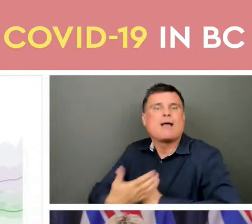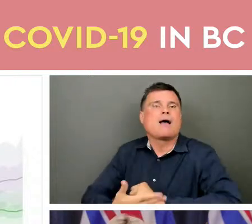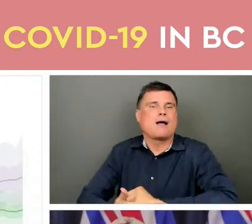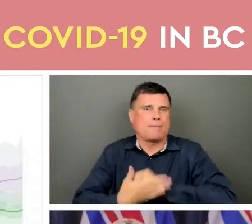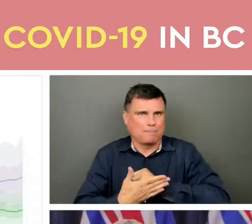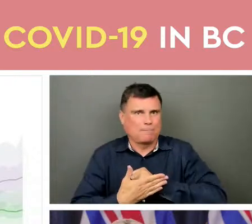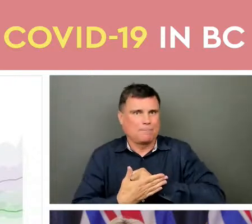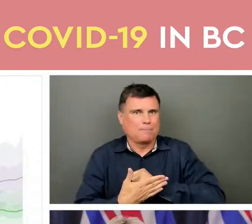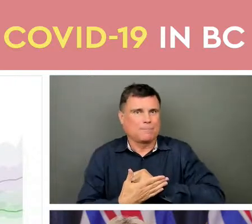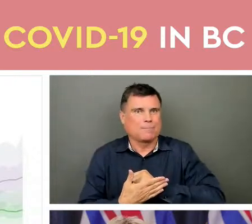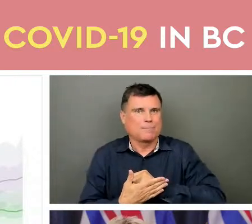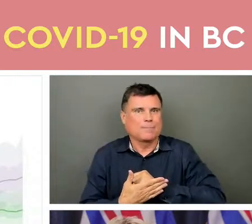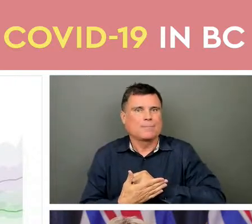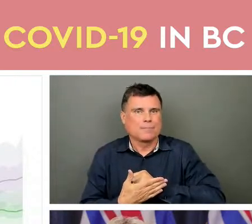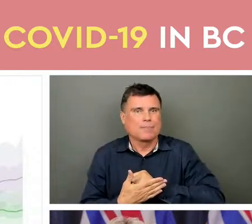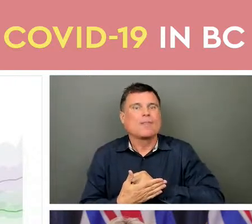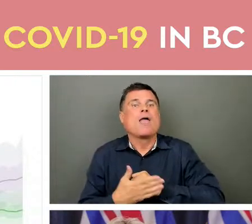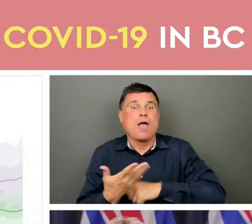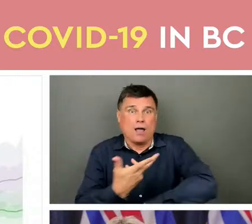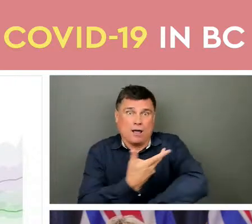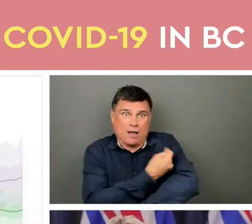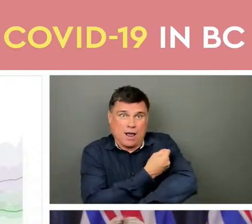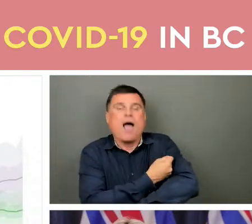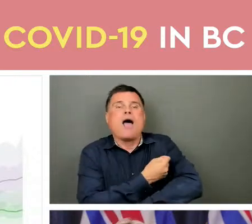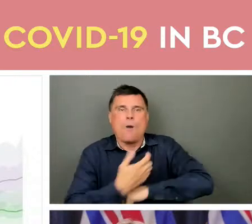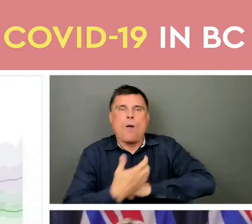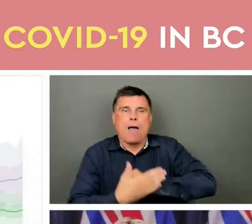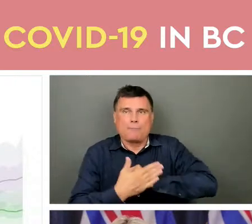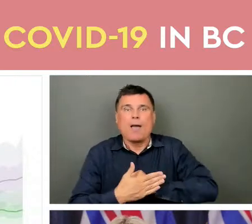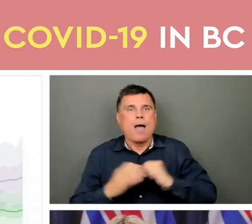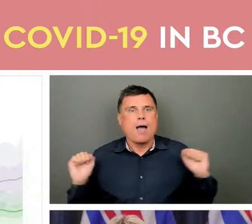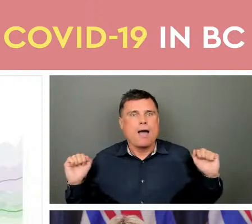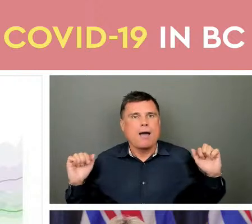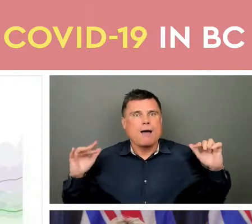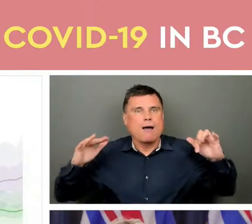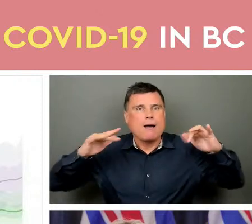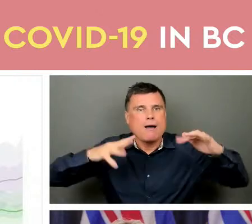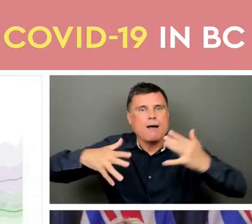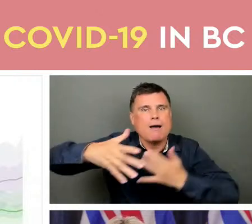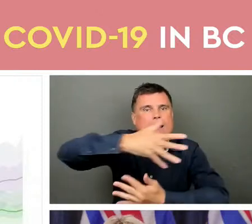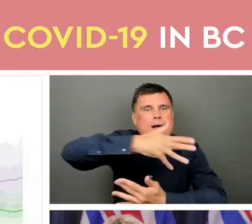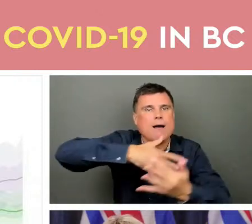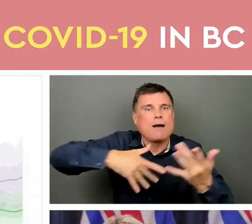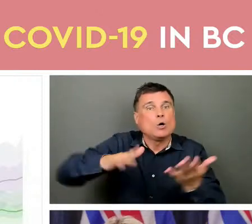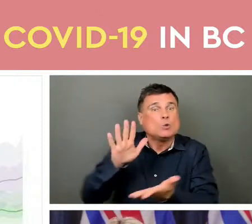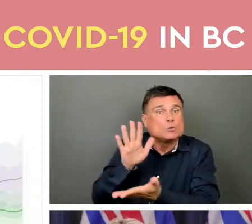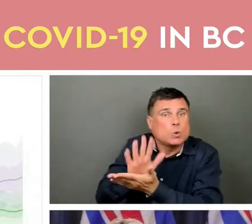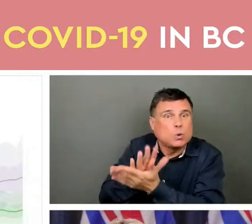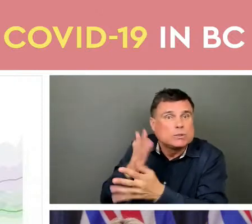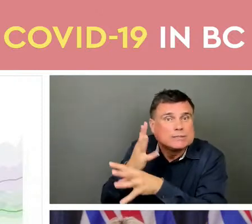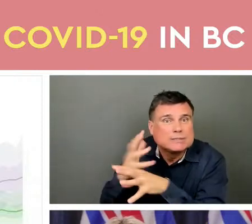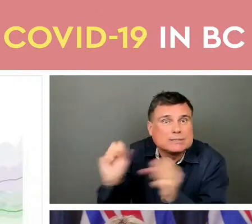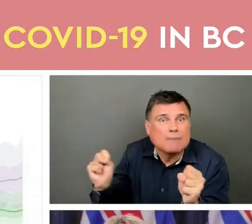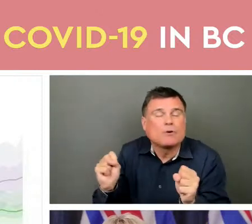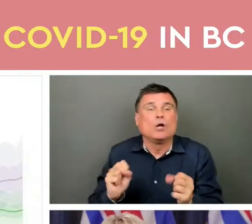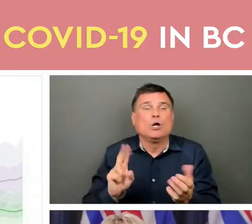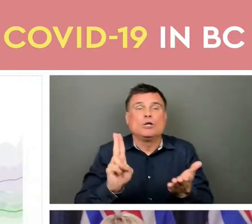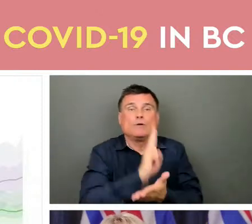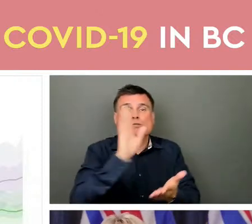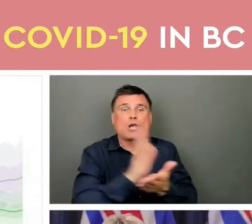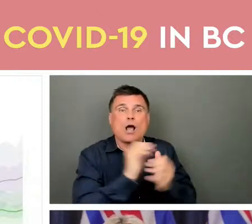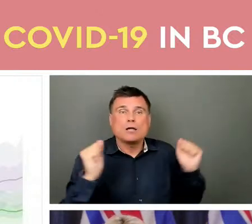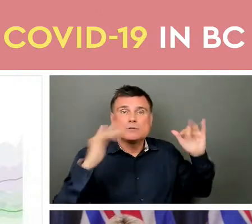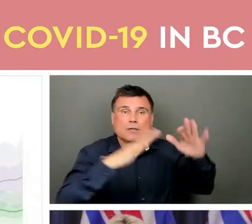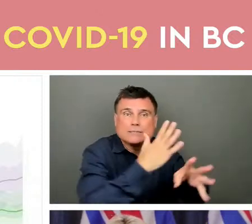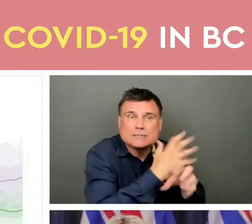that having vaccines means that we can get back to school safely, we can get back to university safely, we can get back to work, we can get